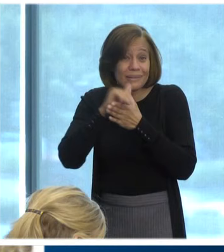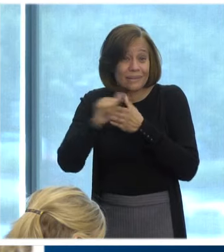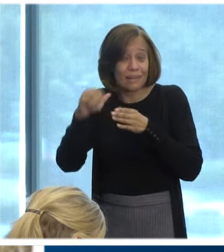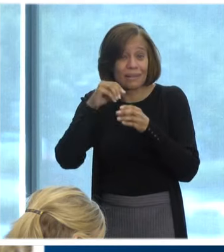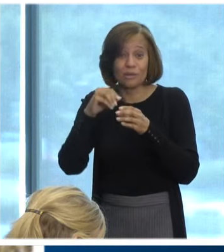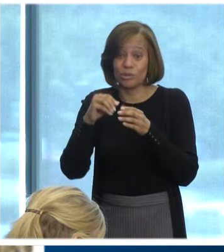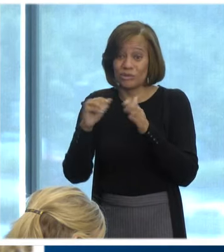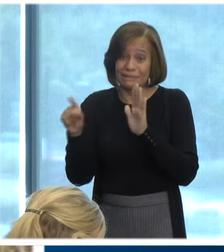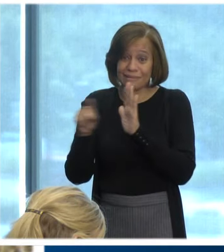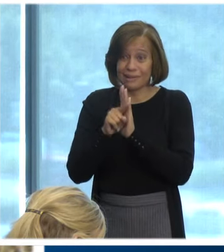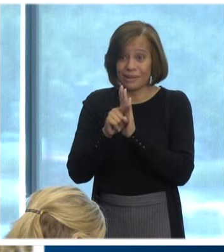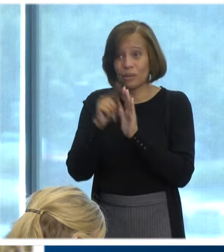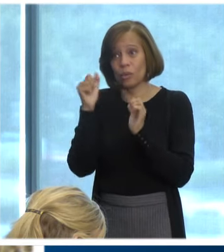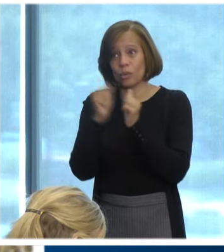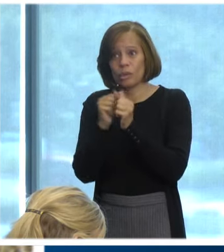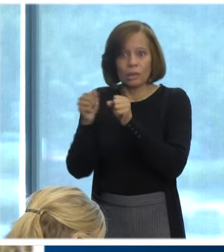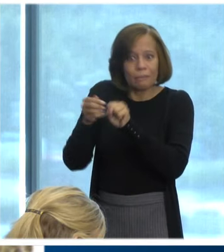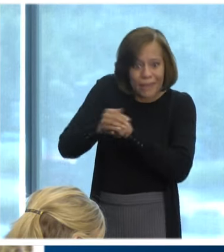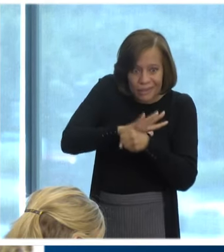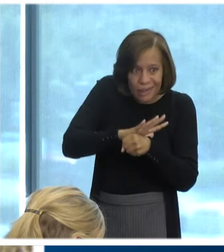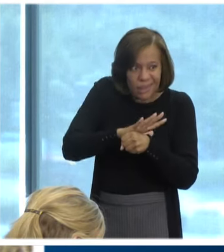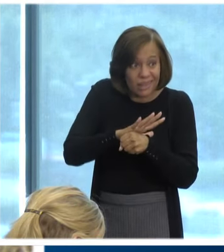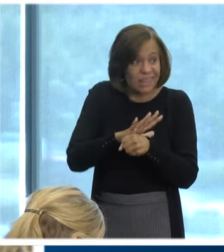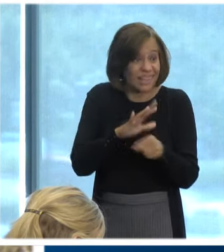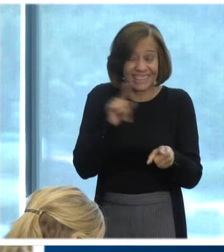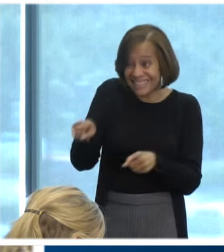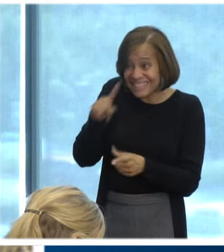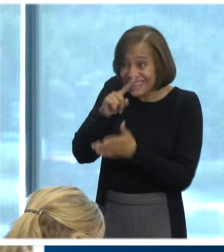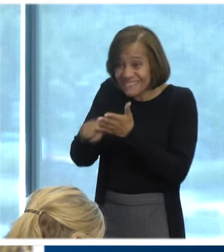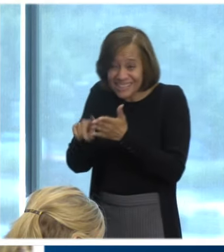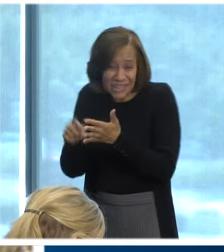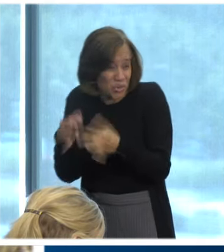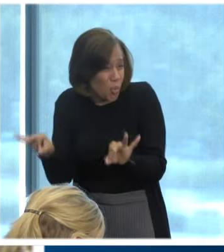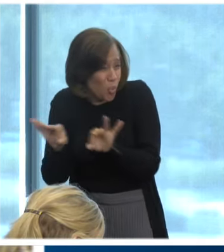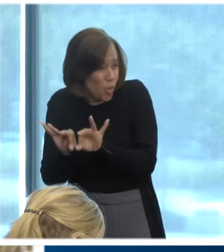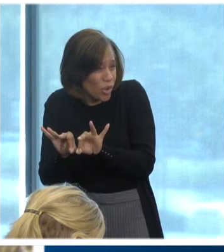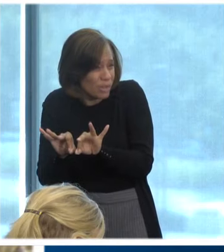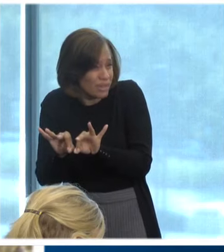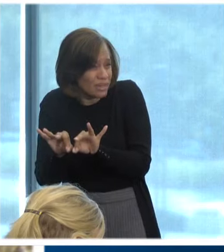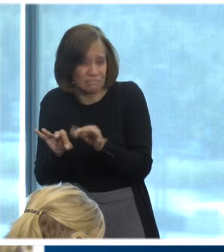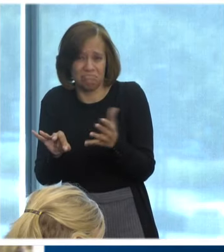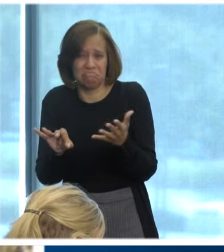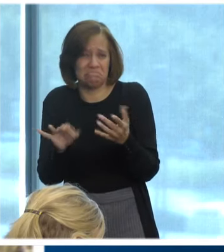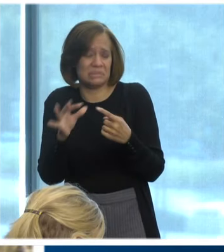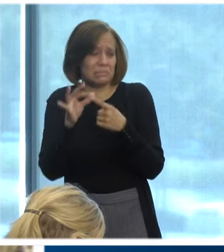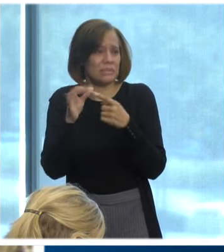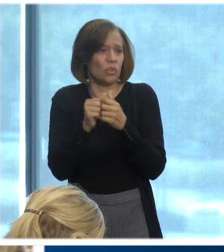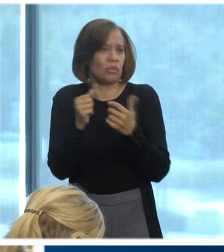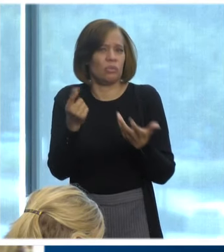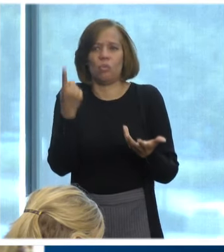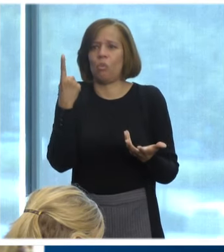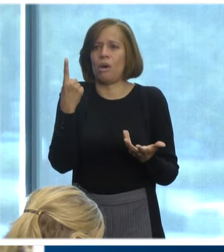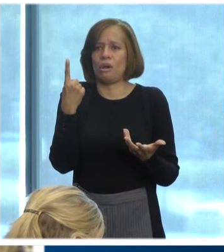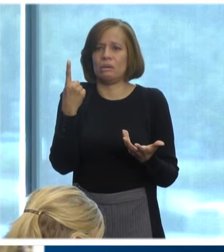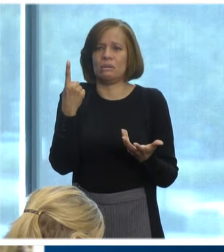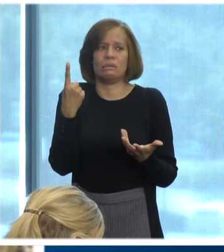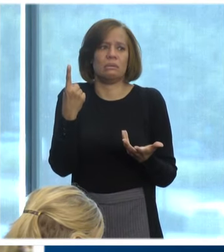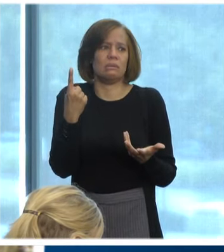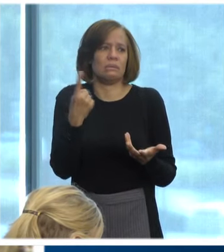pandemic, talk about whether this investigation, was it worth it, especially with one